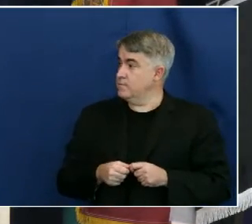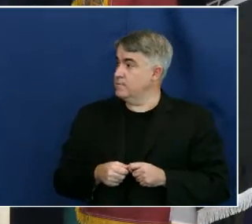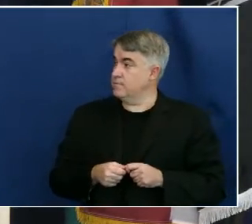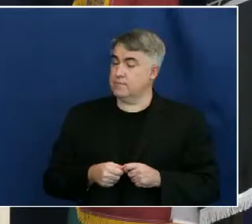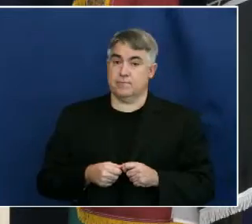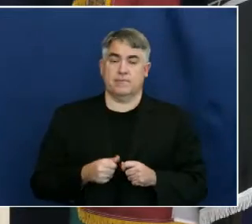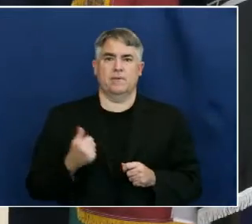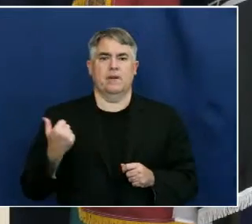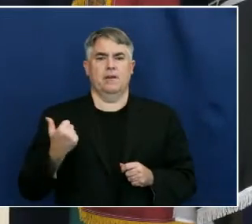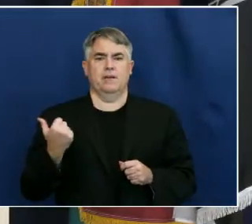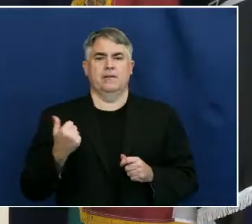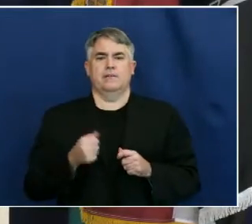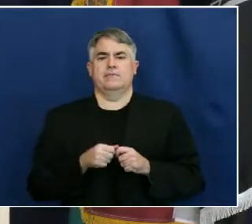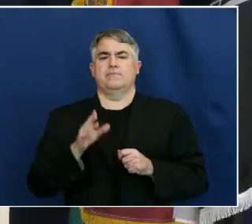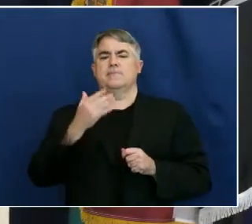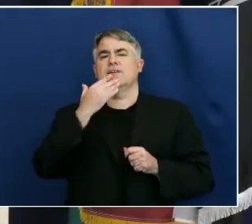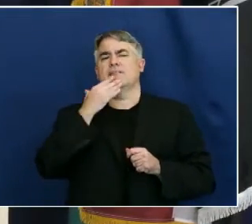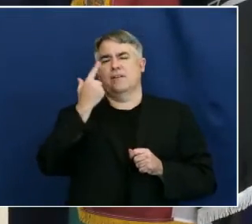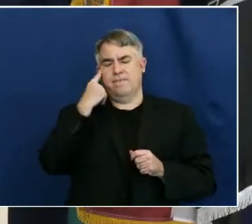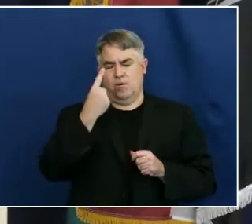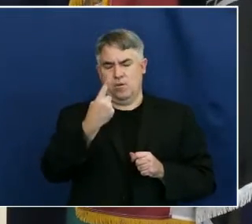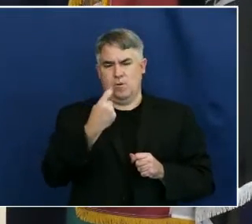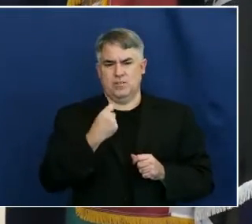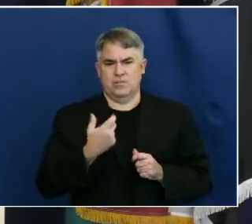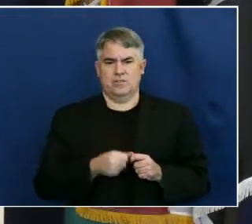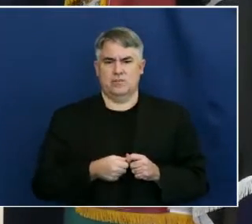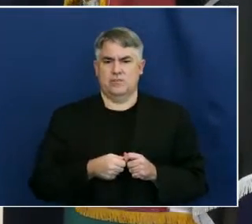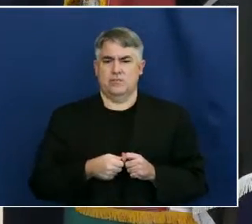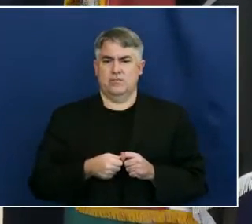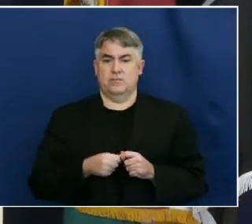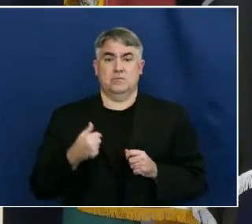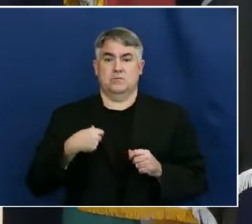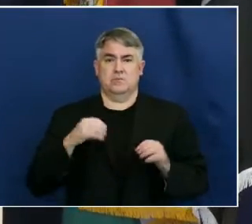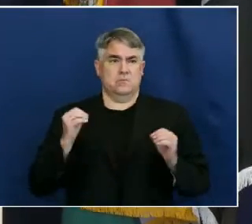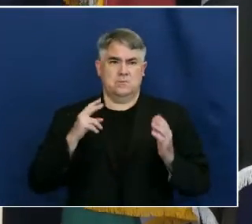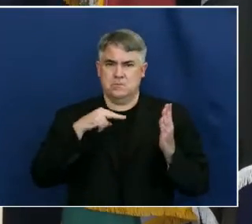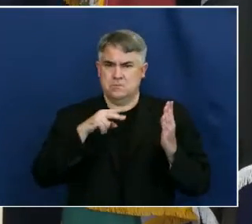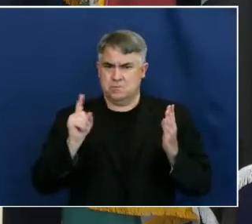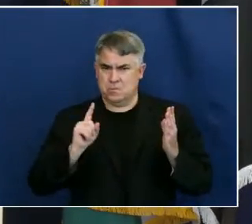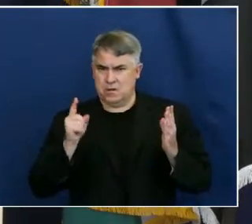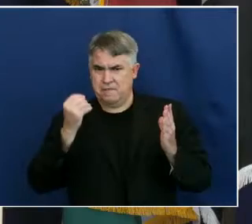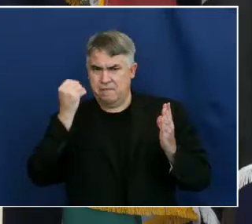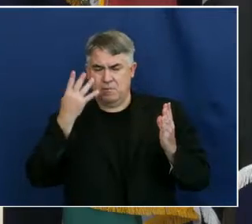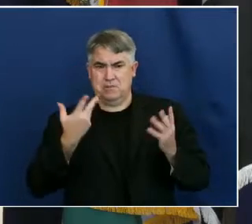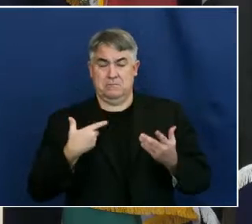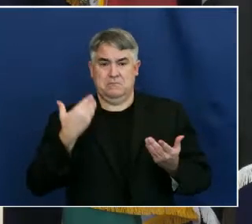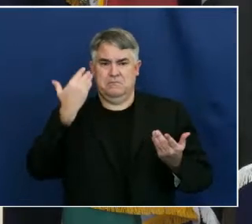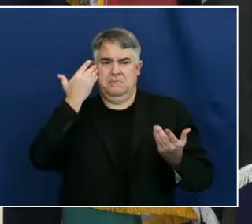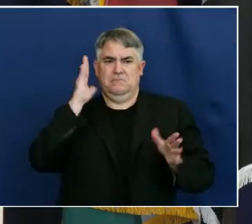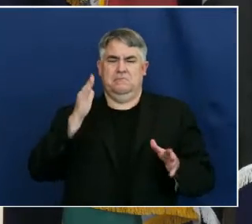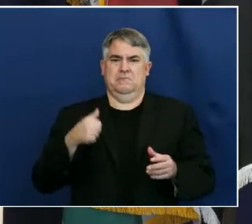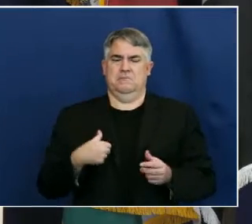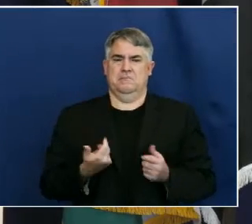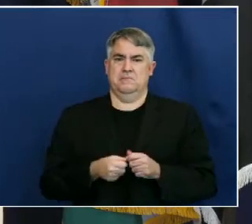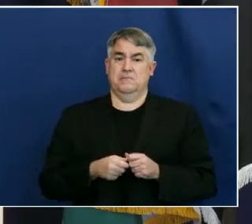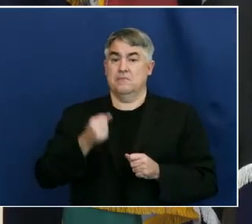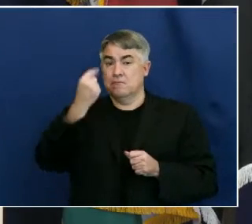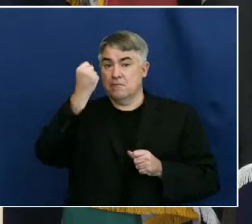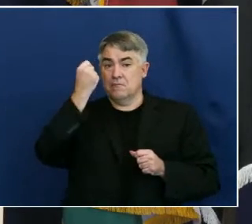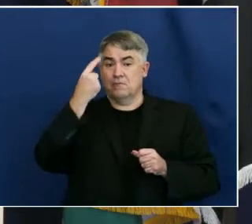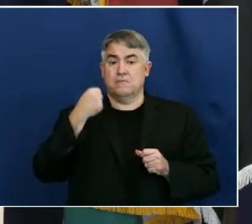Yeah, thank you for that question. I have not actually read that specific study, but we do know that the so-called California variants,